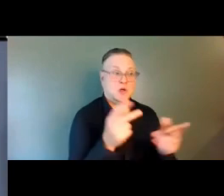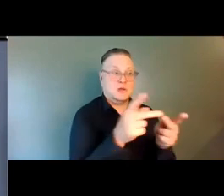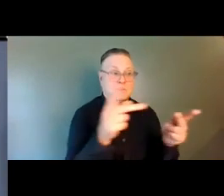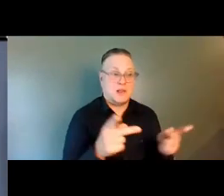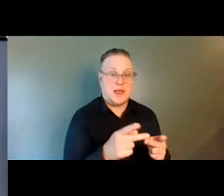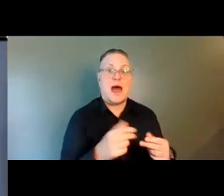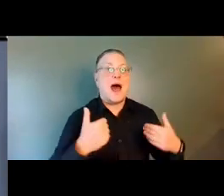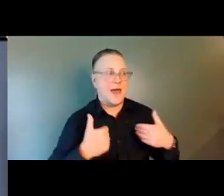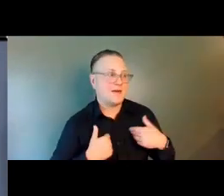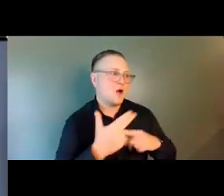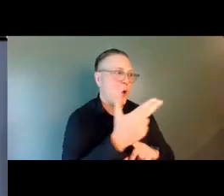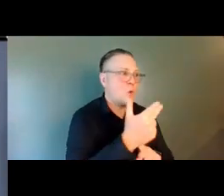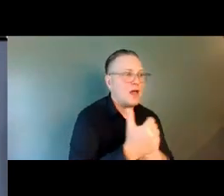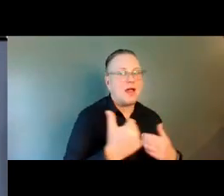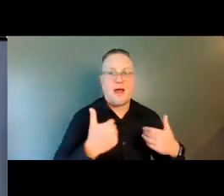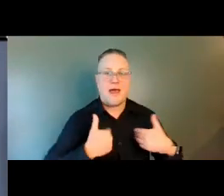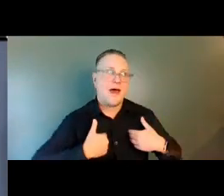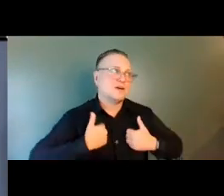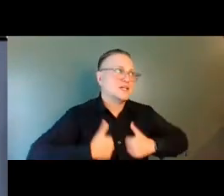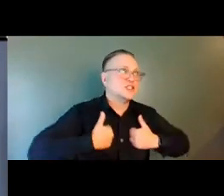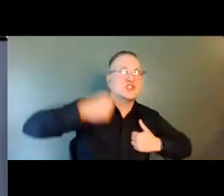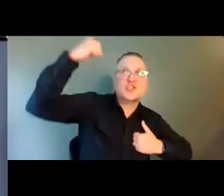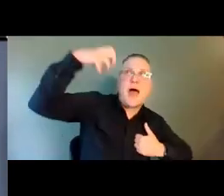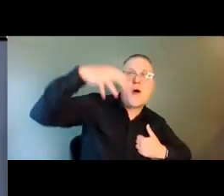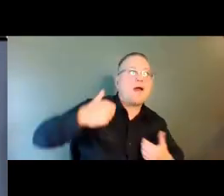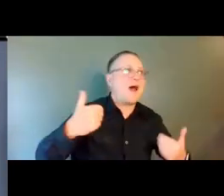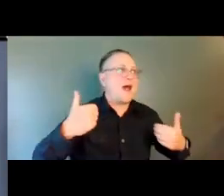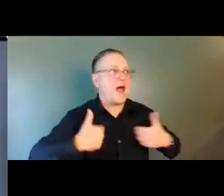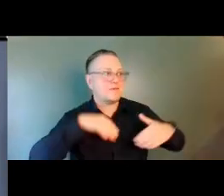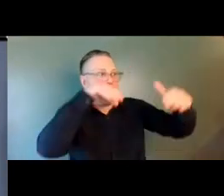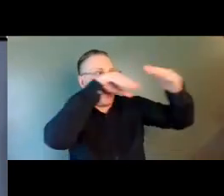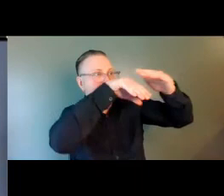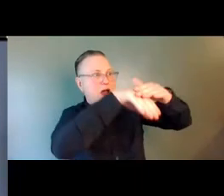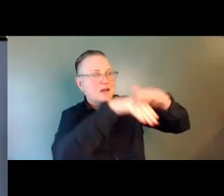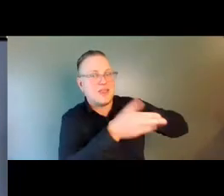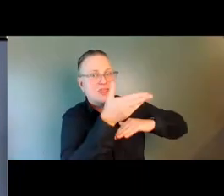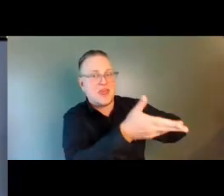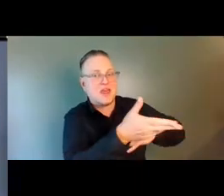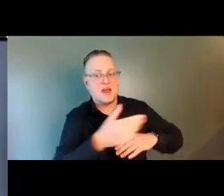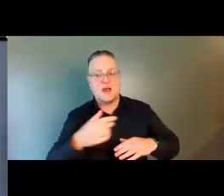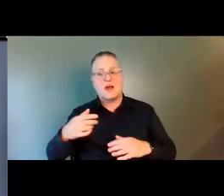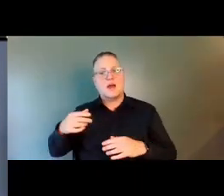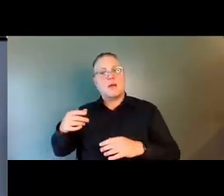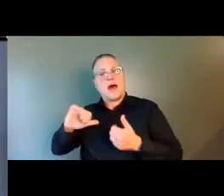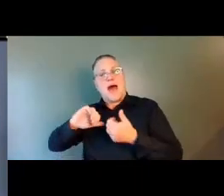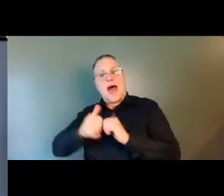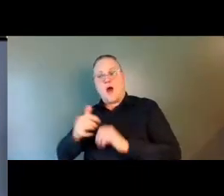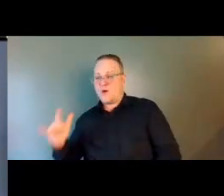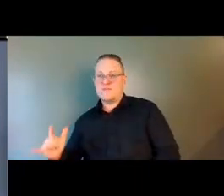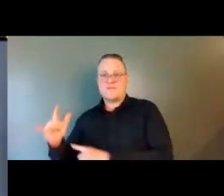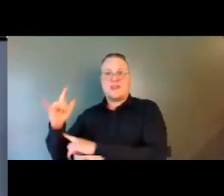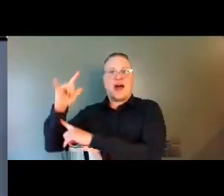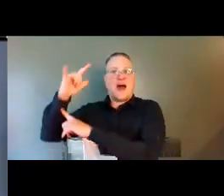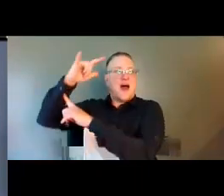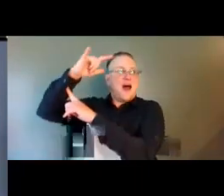B. And that airplane stands in the way right now of making it easy for me to be able to travel. And